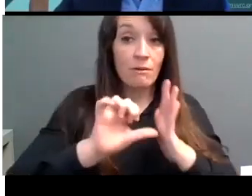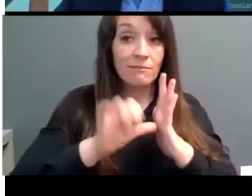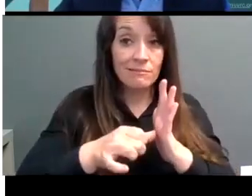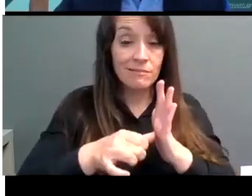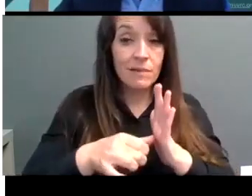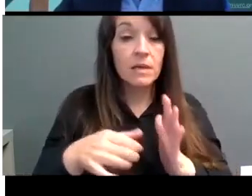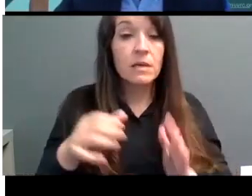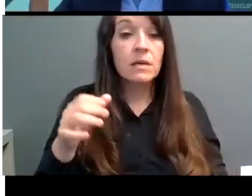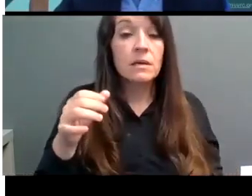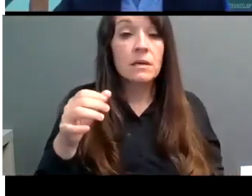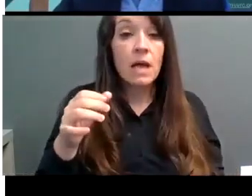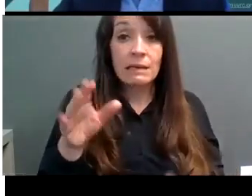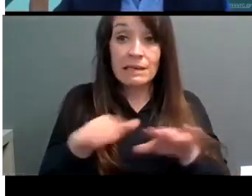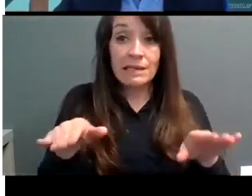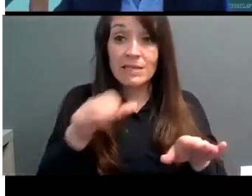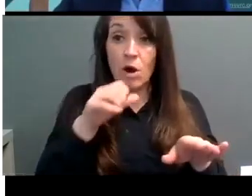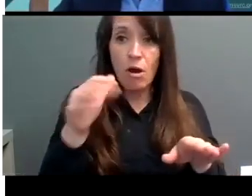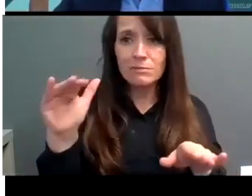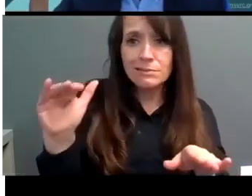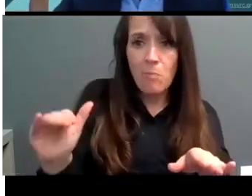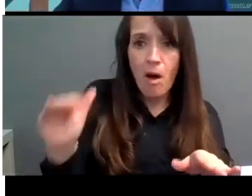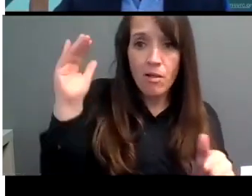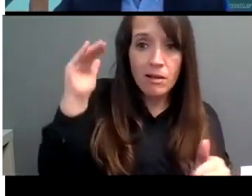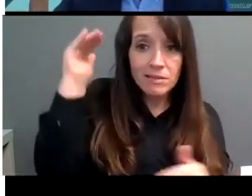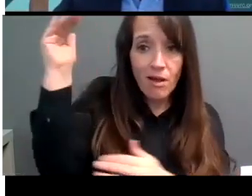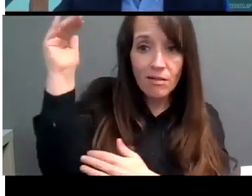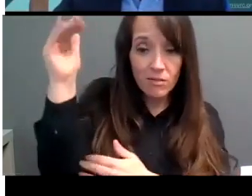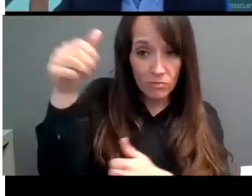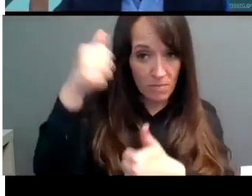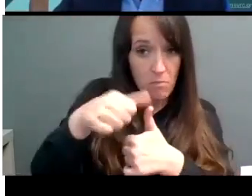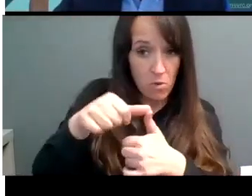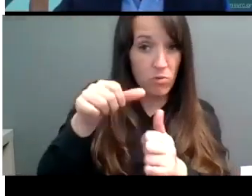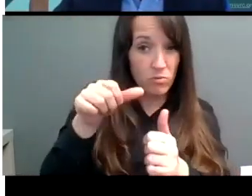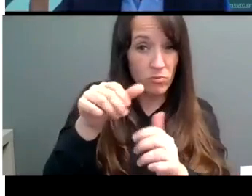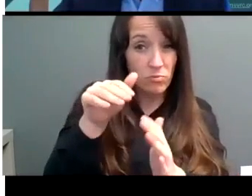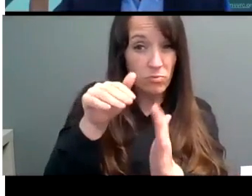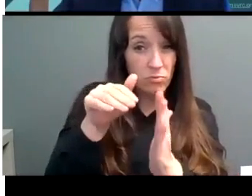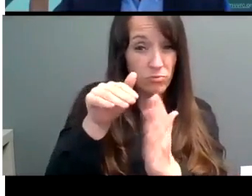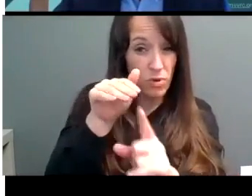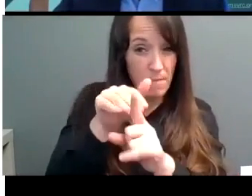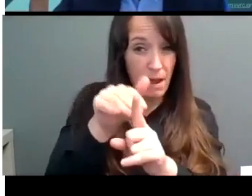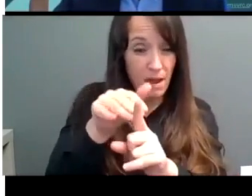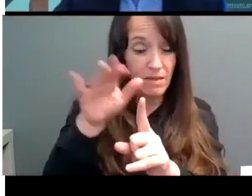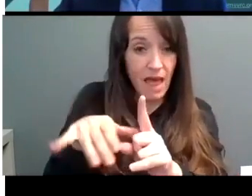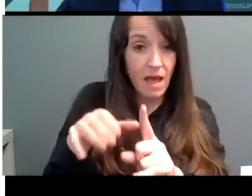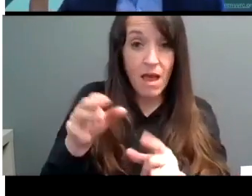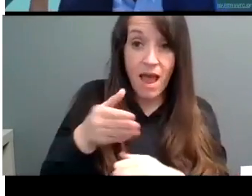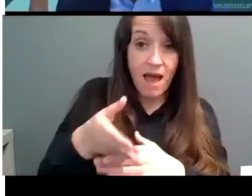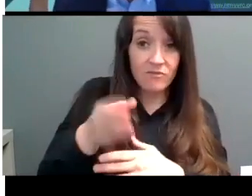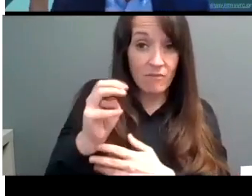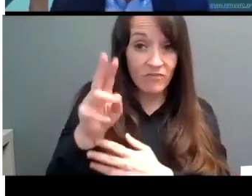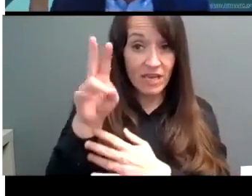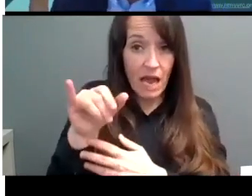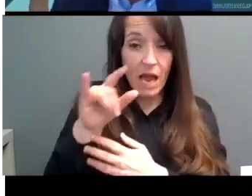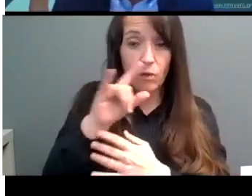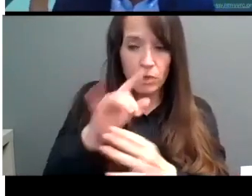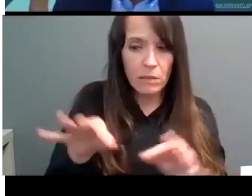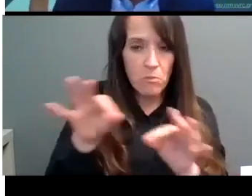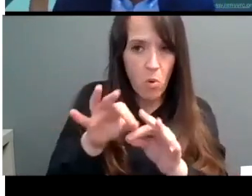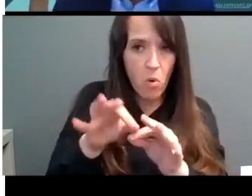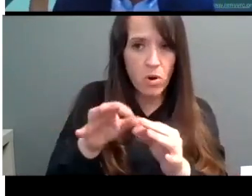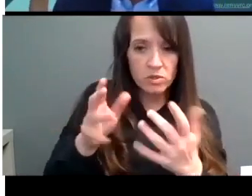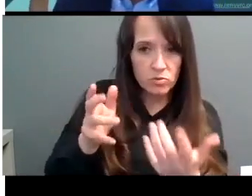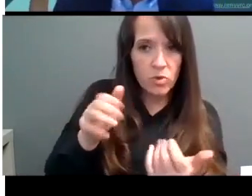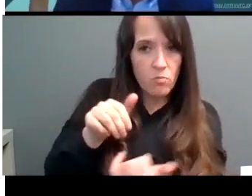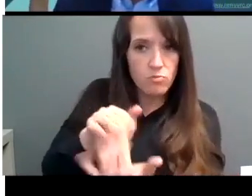their developmental level, to help them with the aftermath of a mass violence incident, and then the importance of caregivers and environment